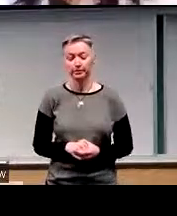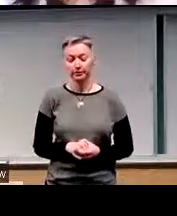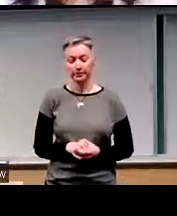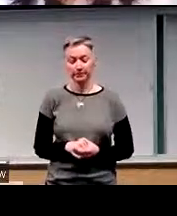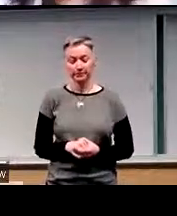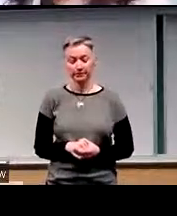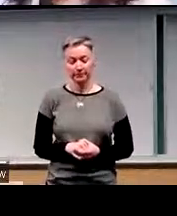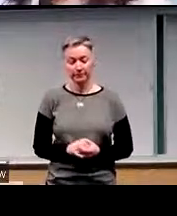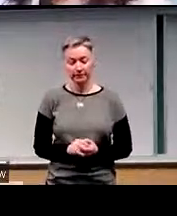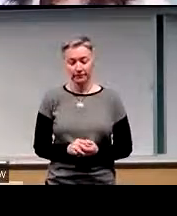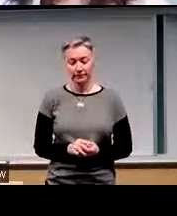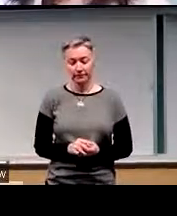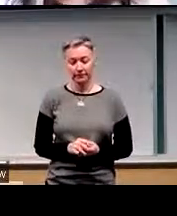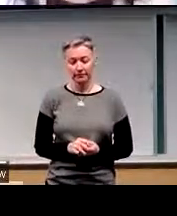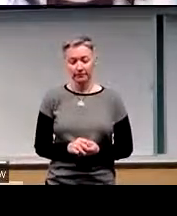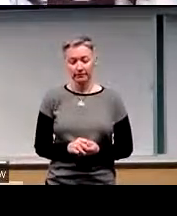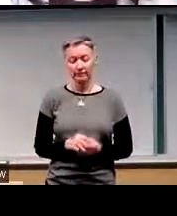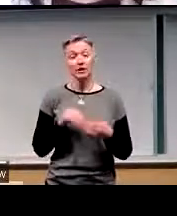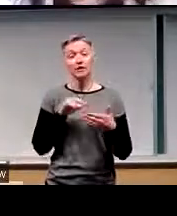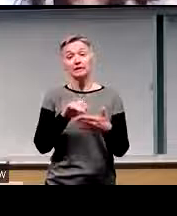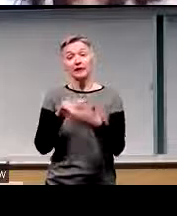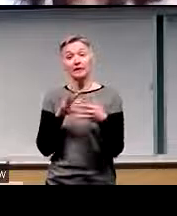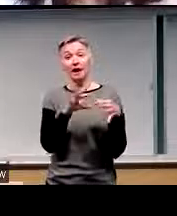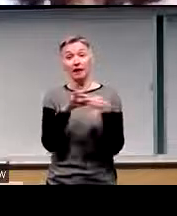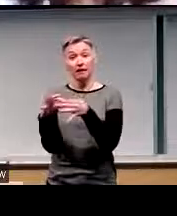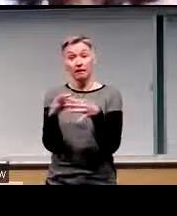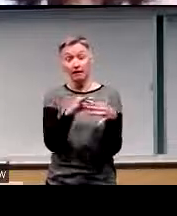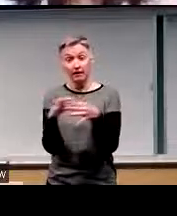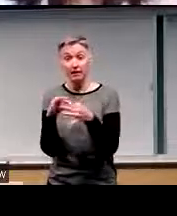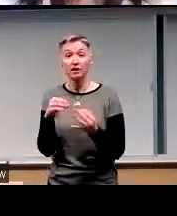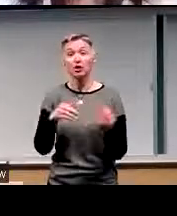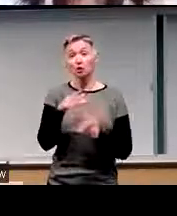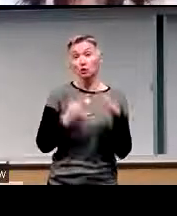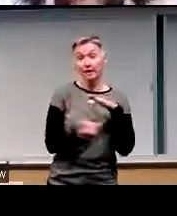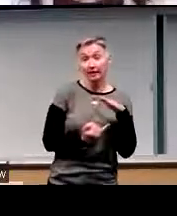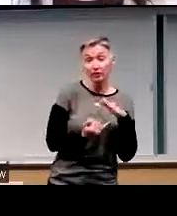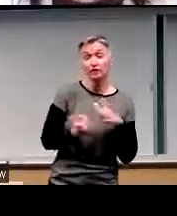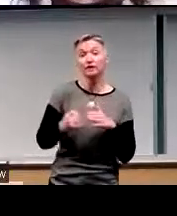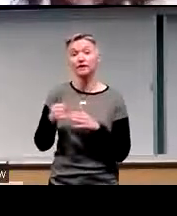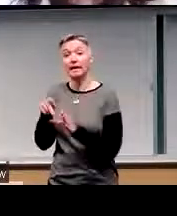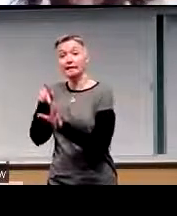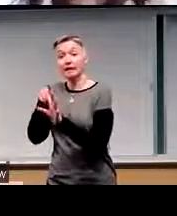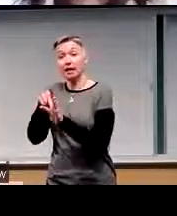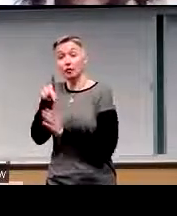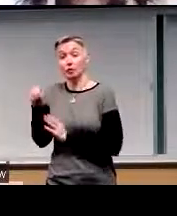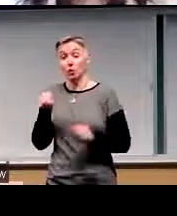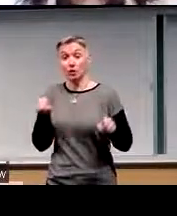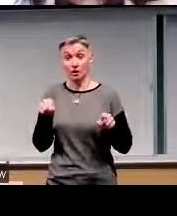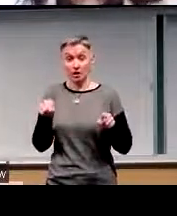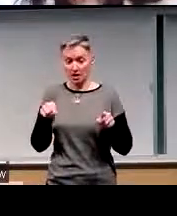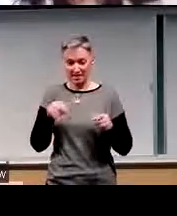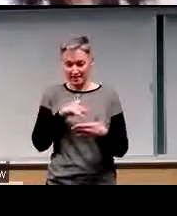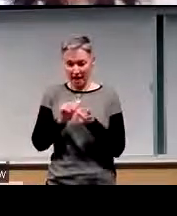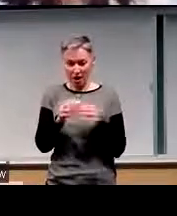Now, studying the association between social isolation and psychiatric disorders is a little tricky because